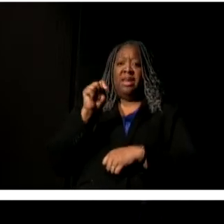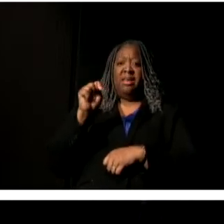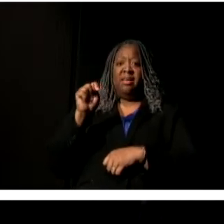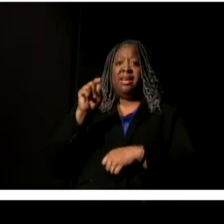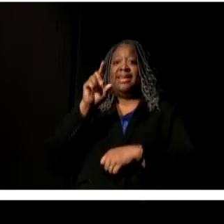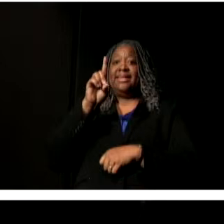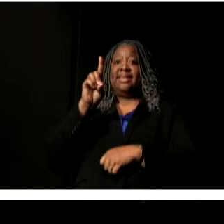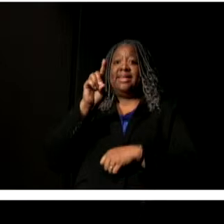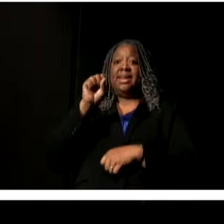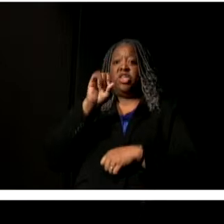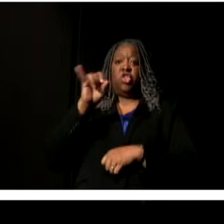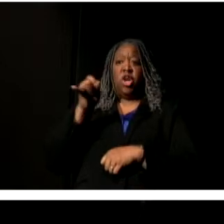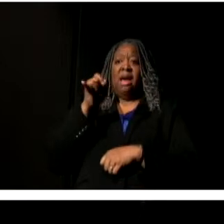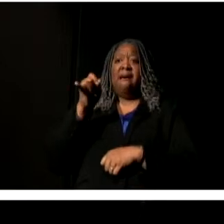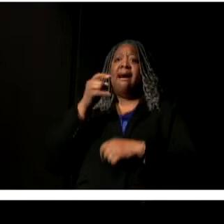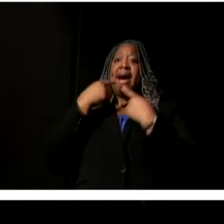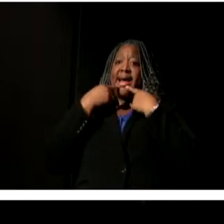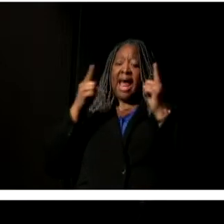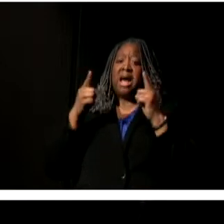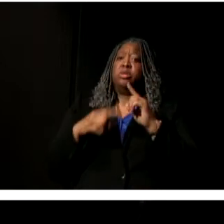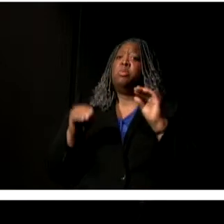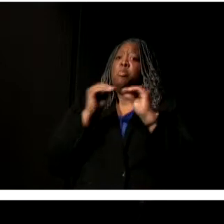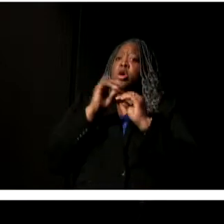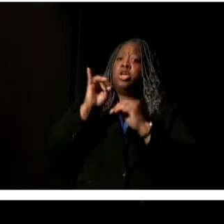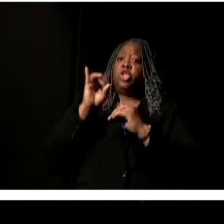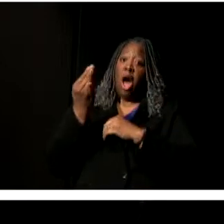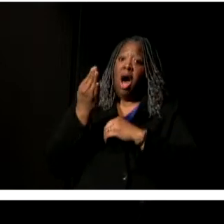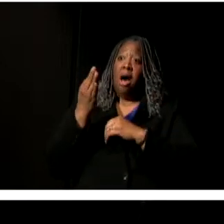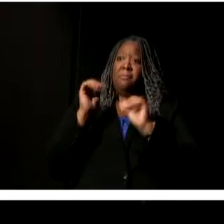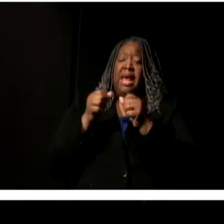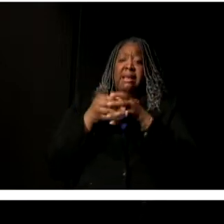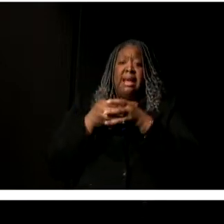They were able to expand for another 50 years.